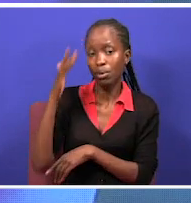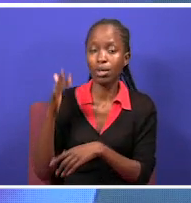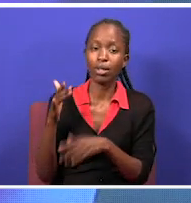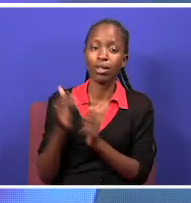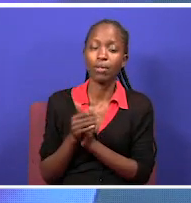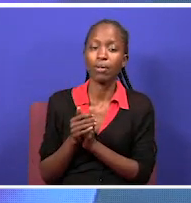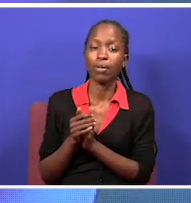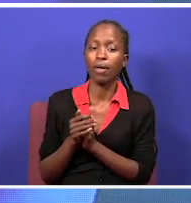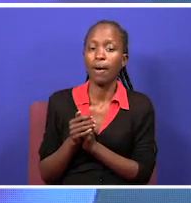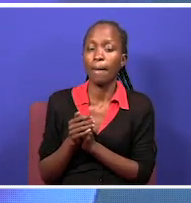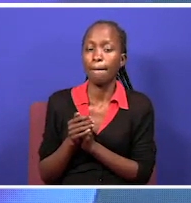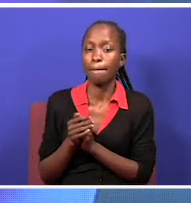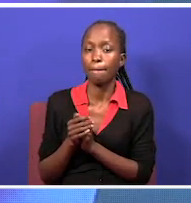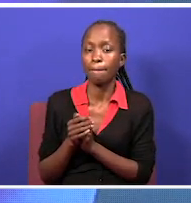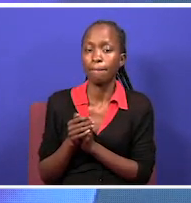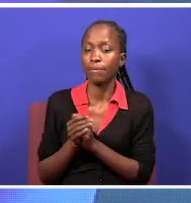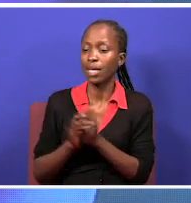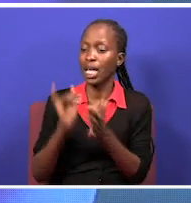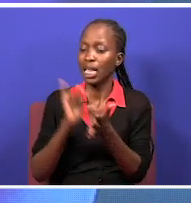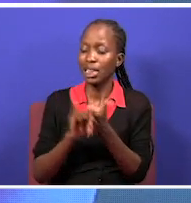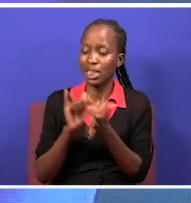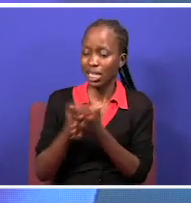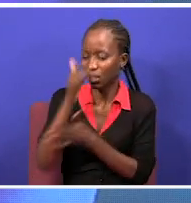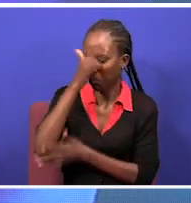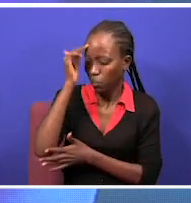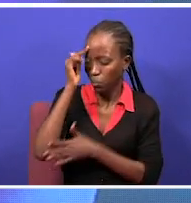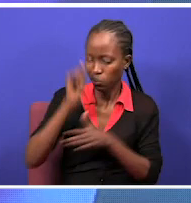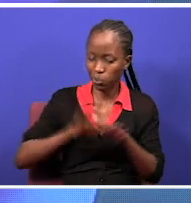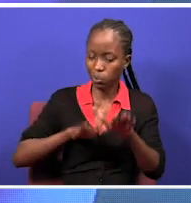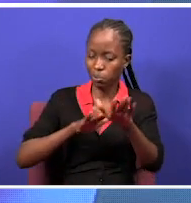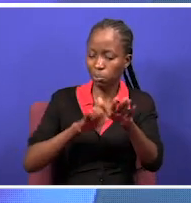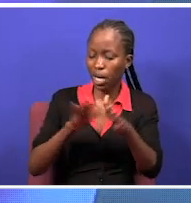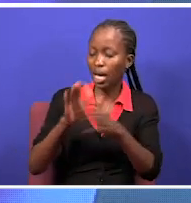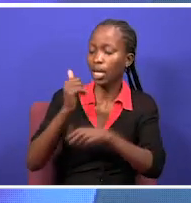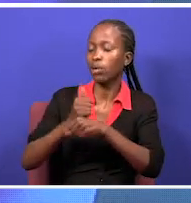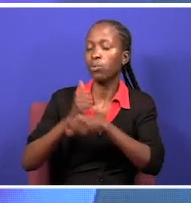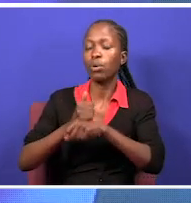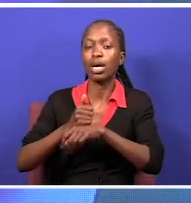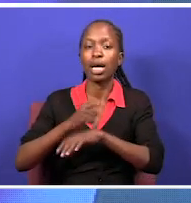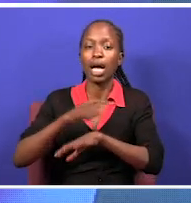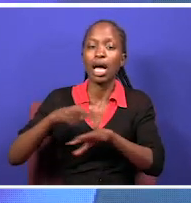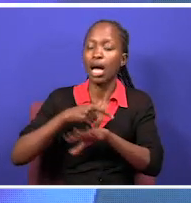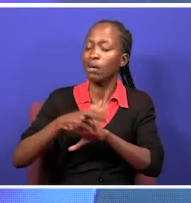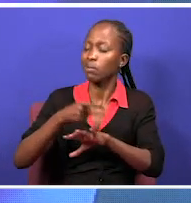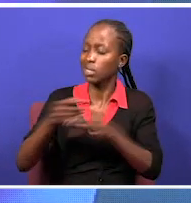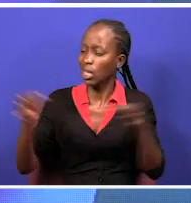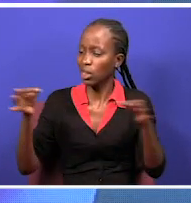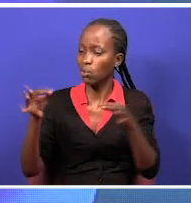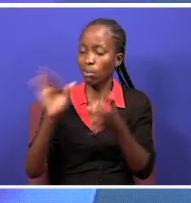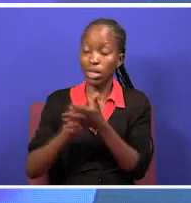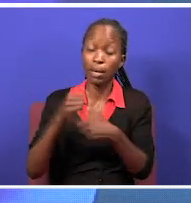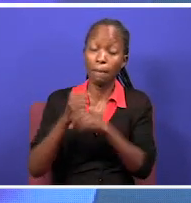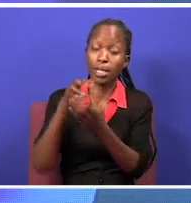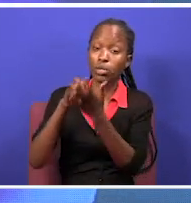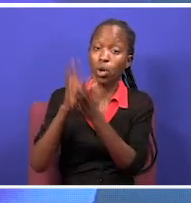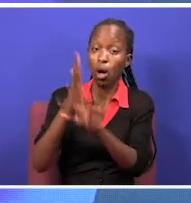up with the office and business rules, which only actually makes the situation worse, because then it